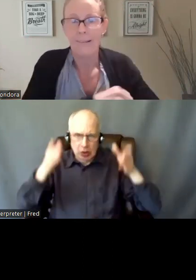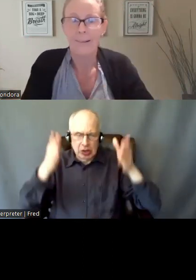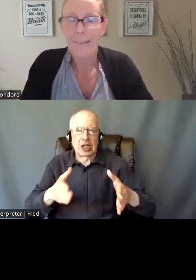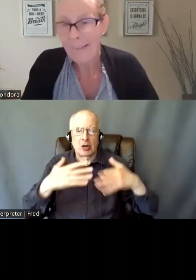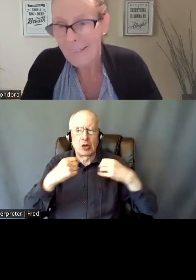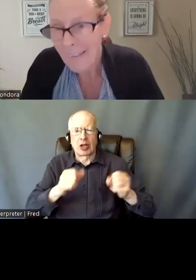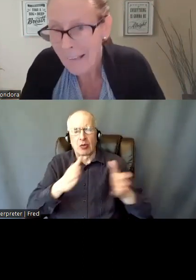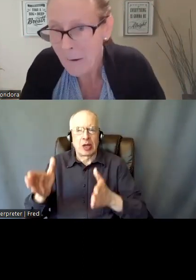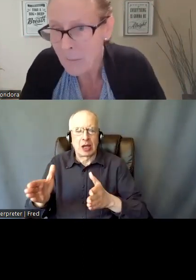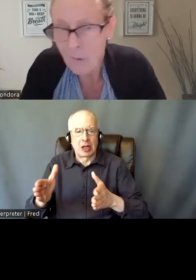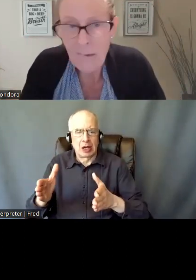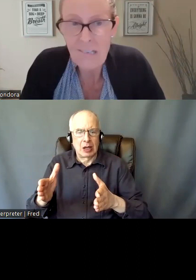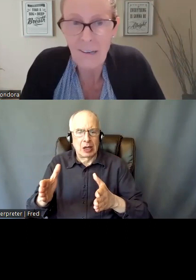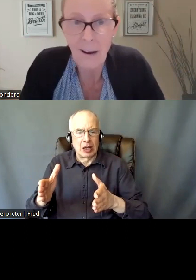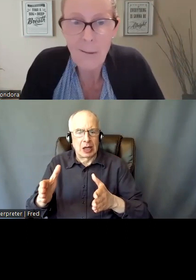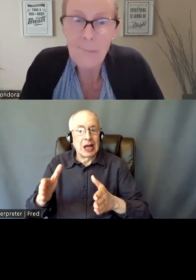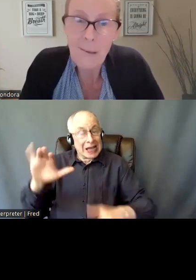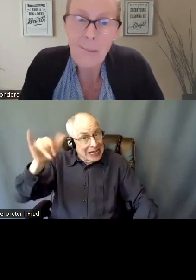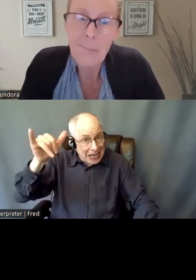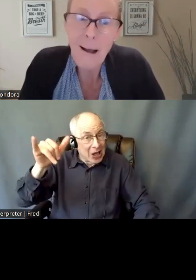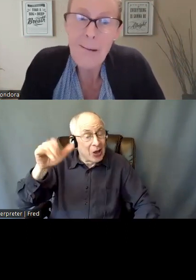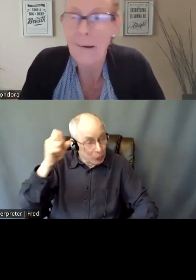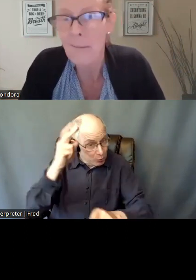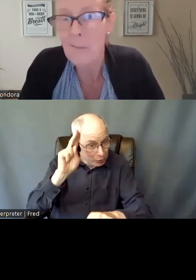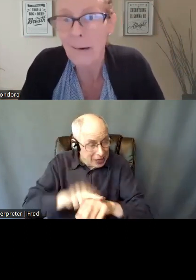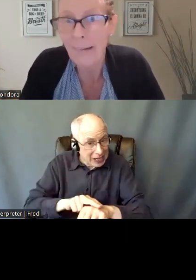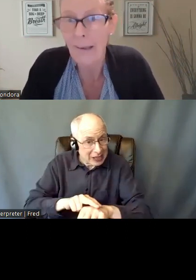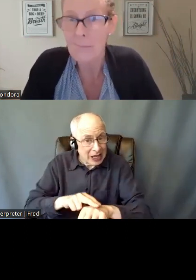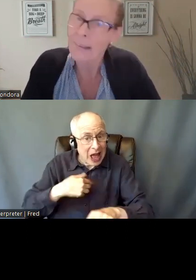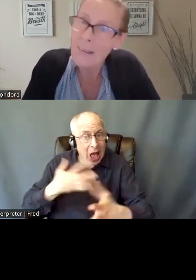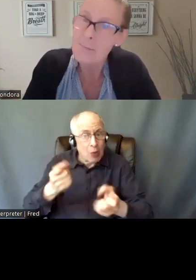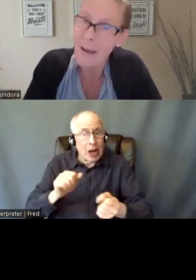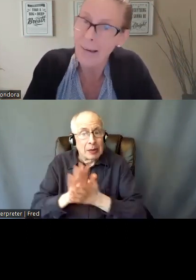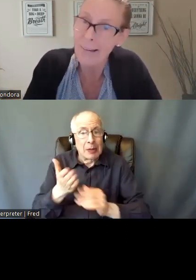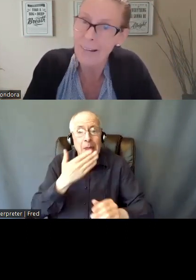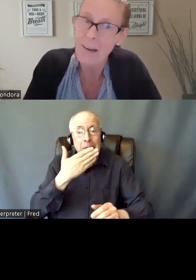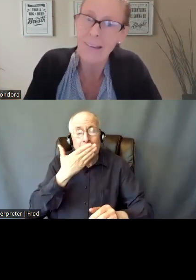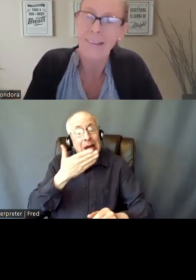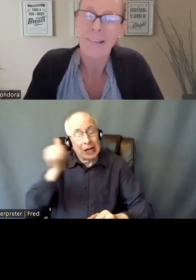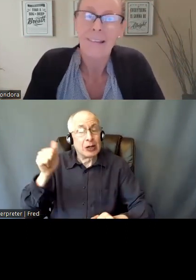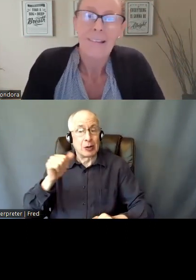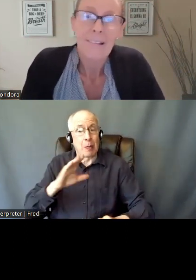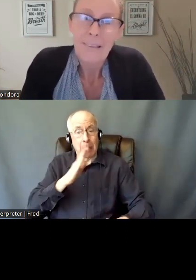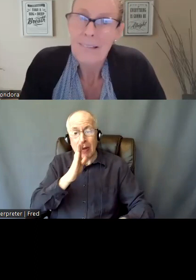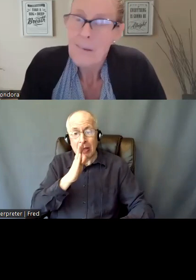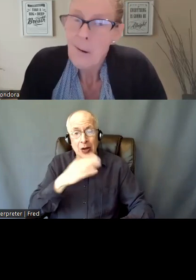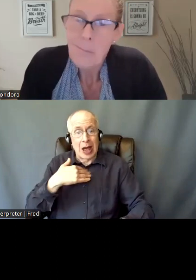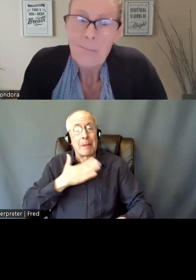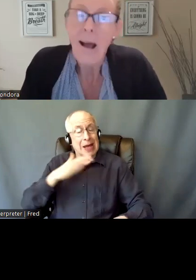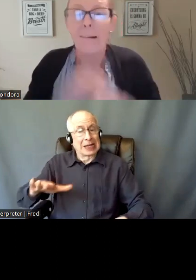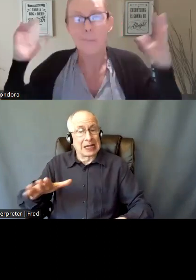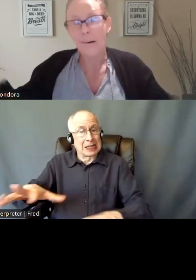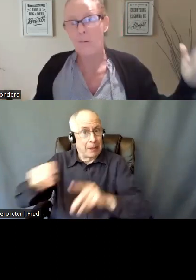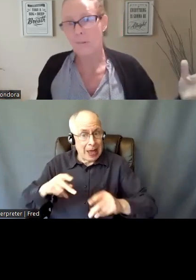there? Yes, the yellow, of course, Sandra. I want to be a better mom and I want to work on getting my kids back. Okay. This, you